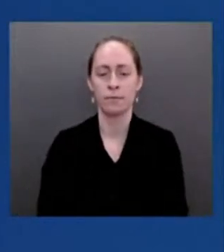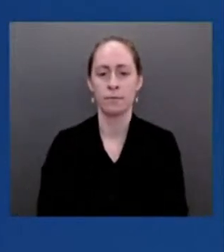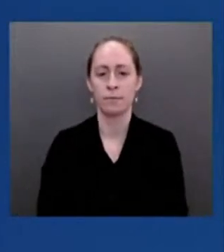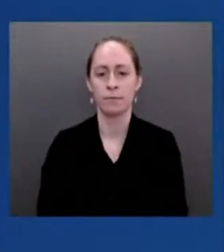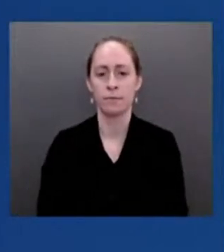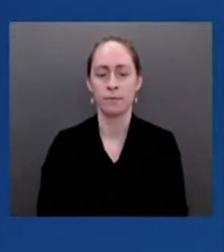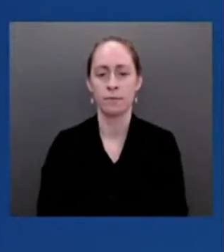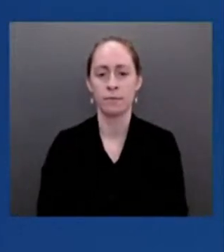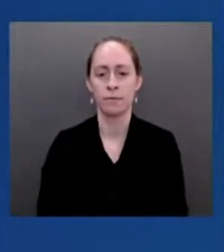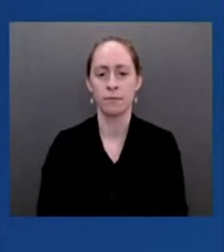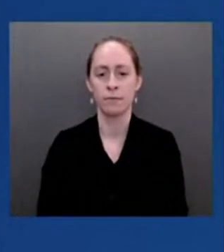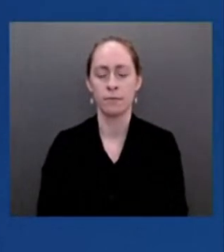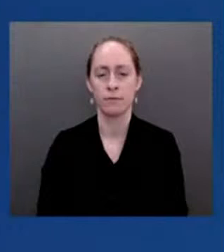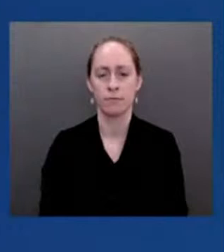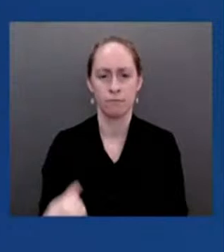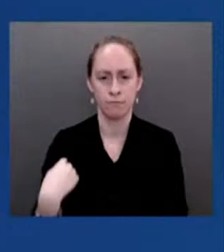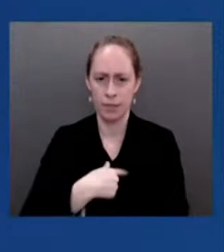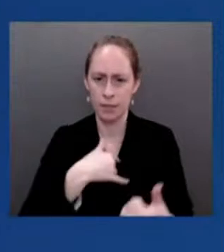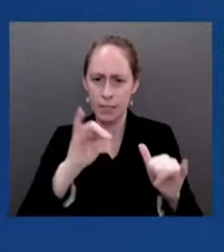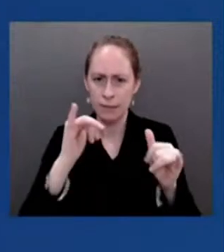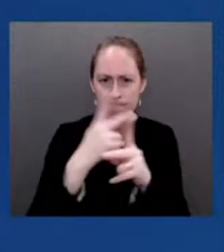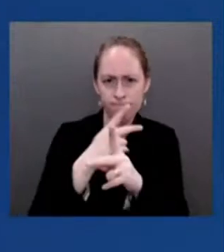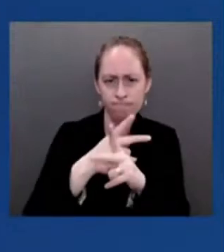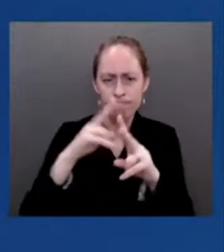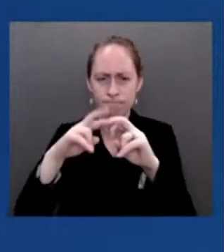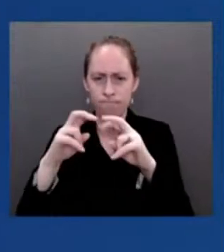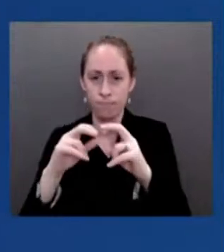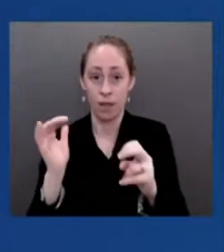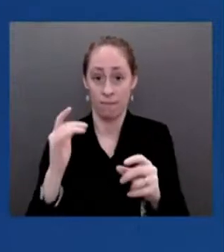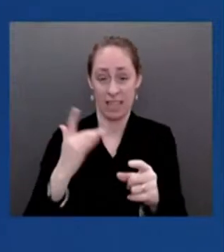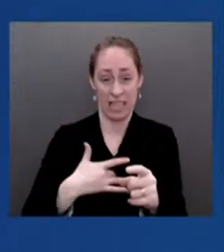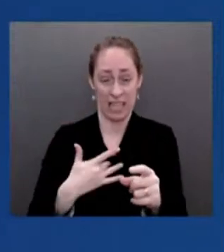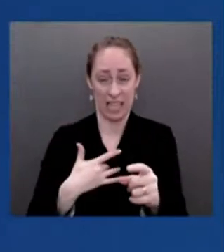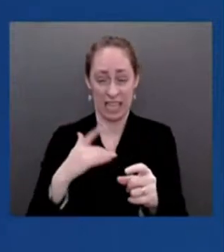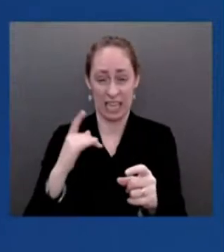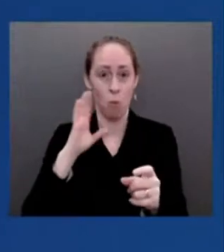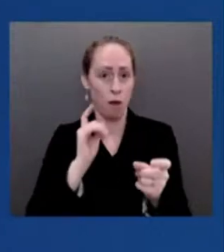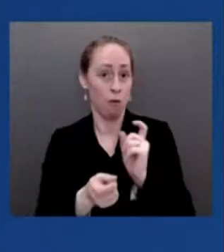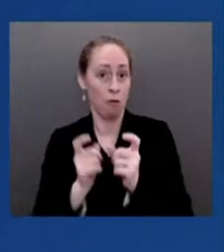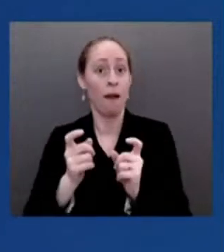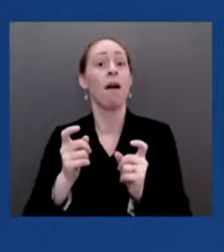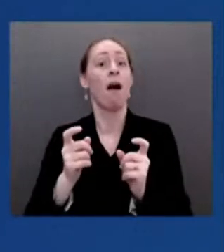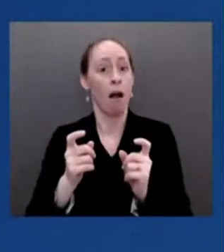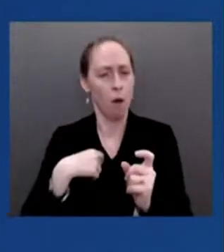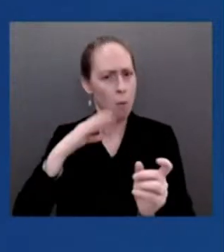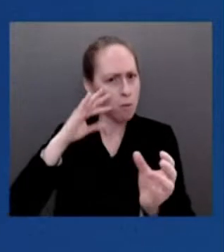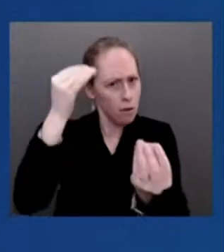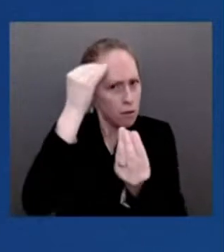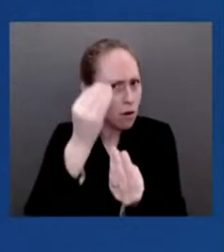you. Next question, please. Go to Cheyenne Haslett at ABC News.